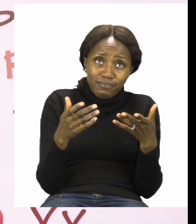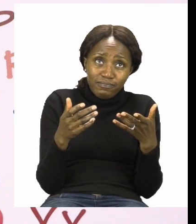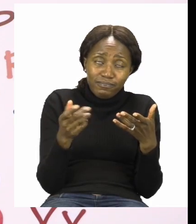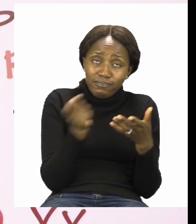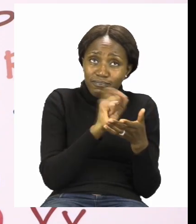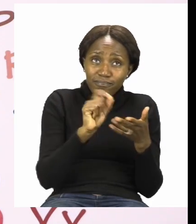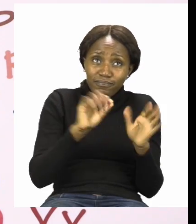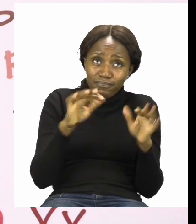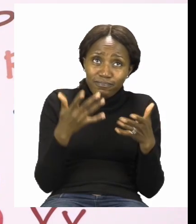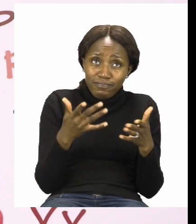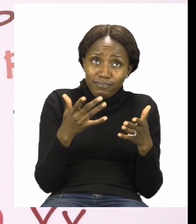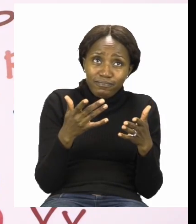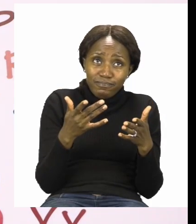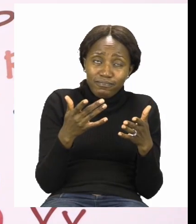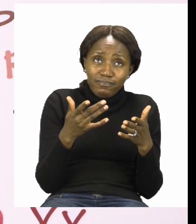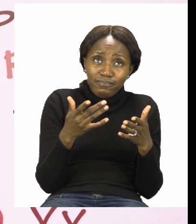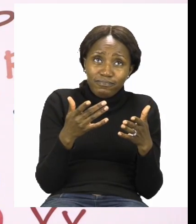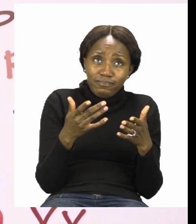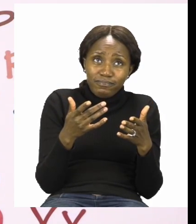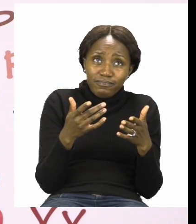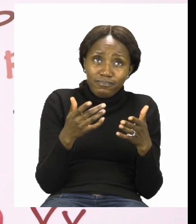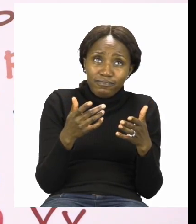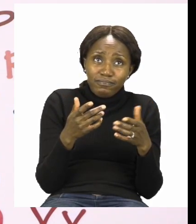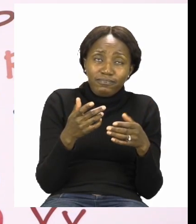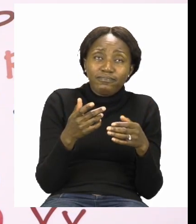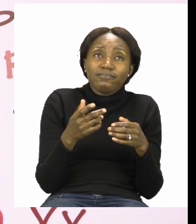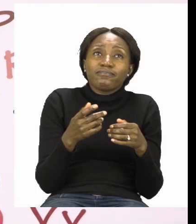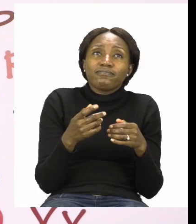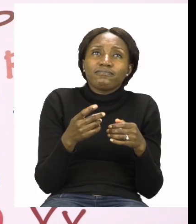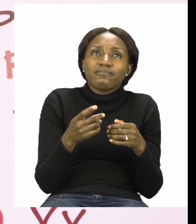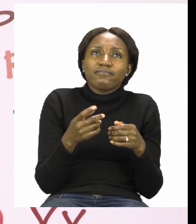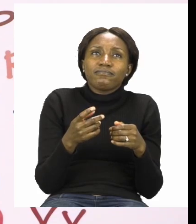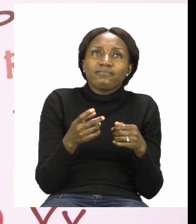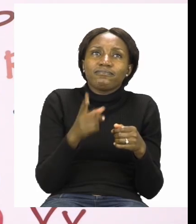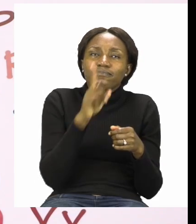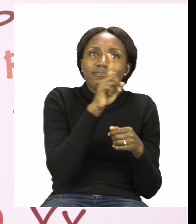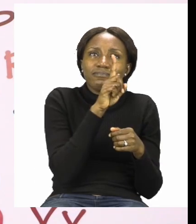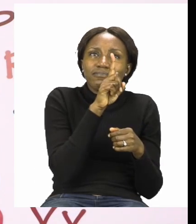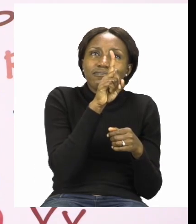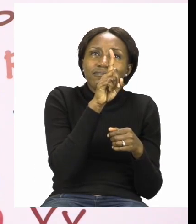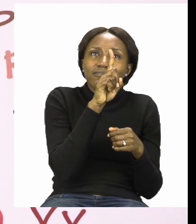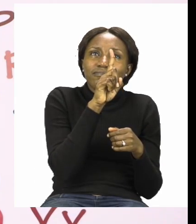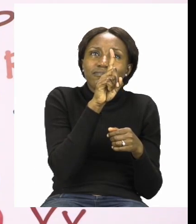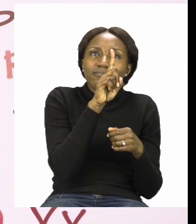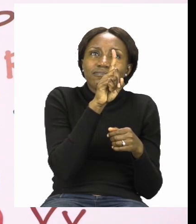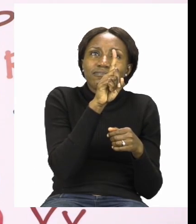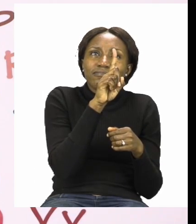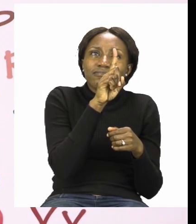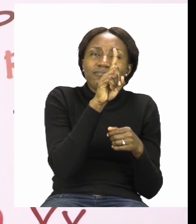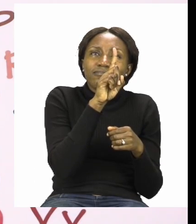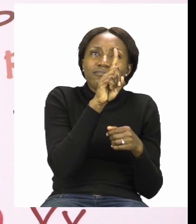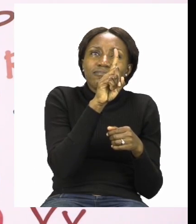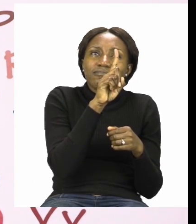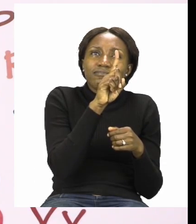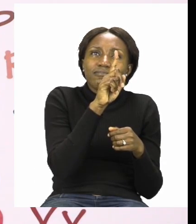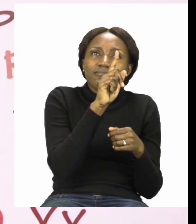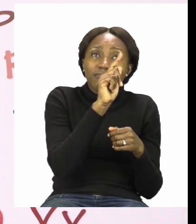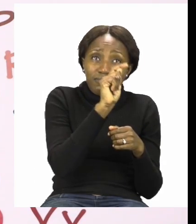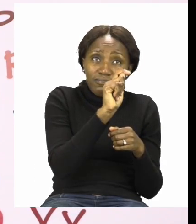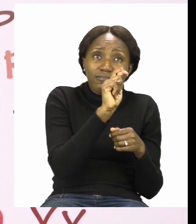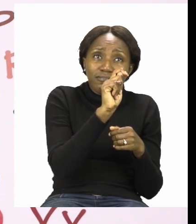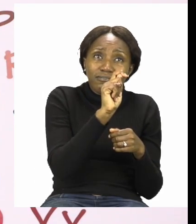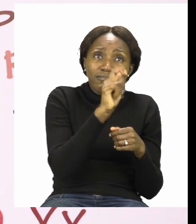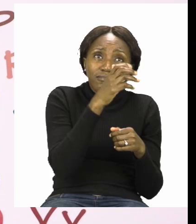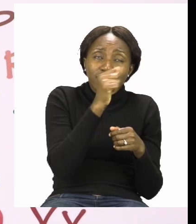say their proper numbers. Now, like I said before, Mr. Tens is friends with numbers from 10 going